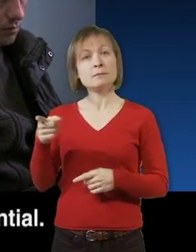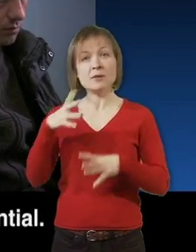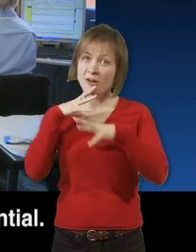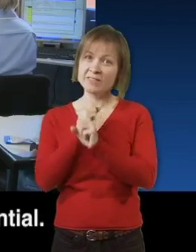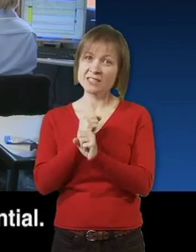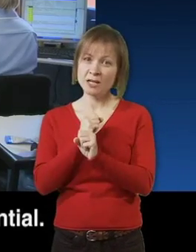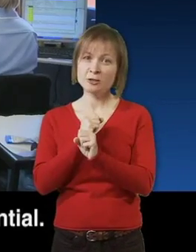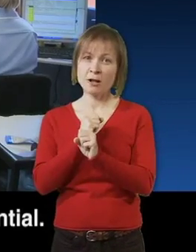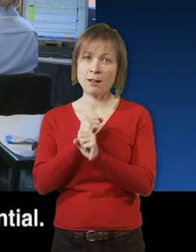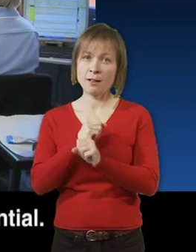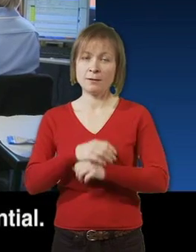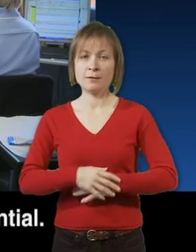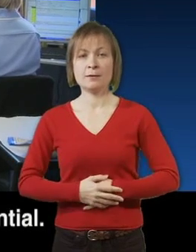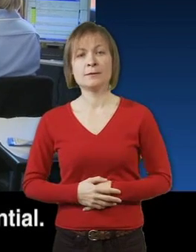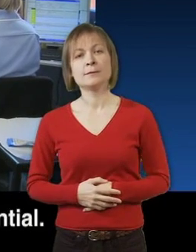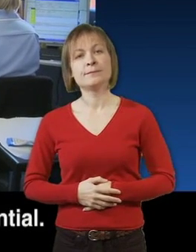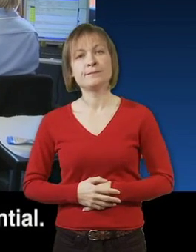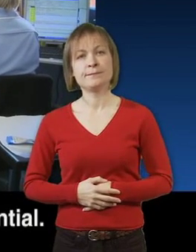Interpreting services are confidential.